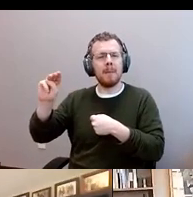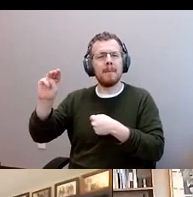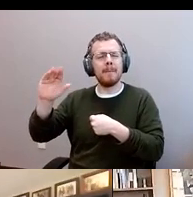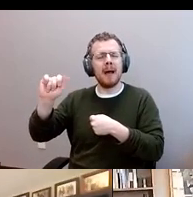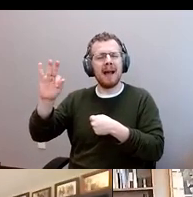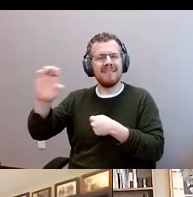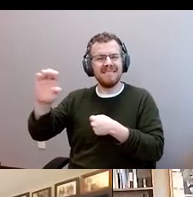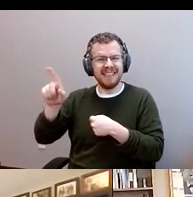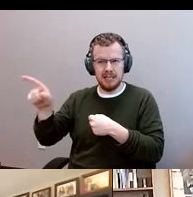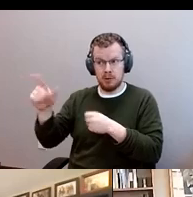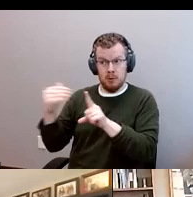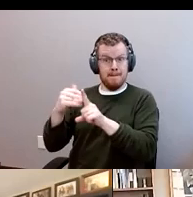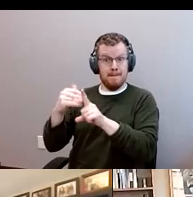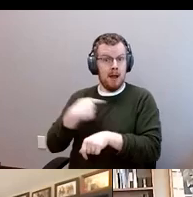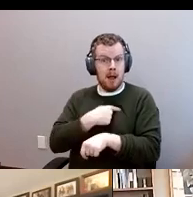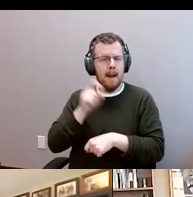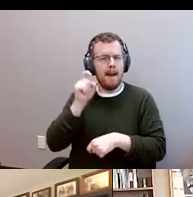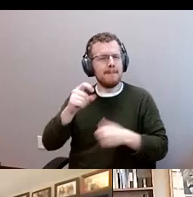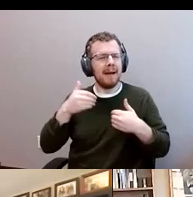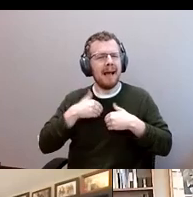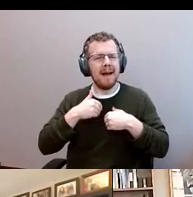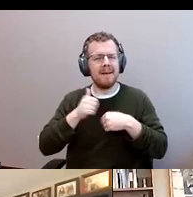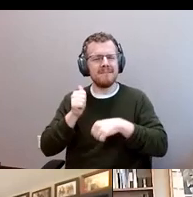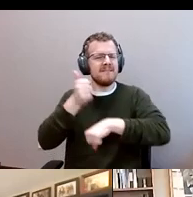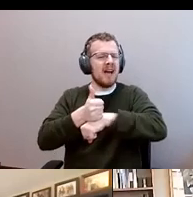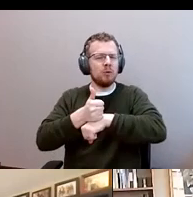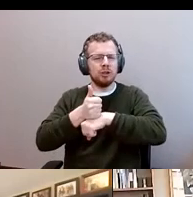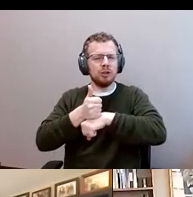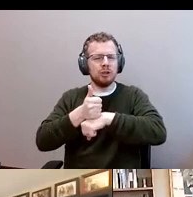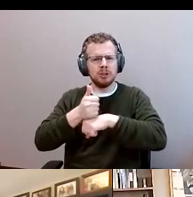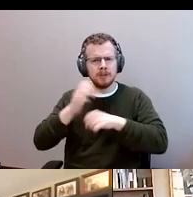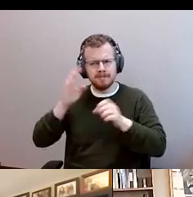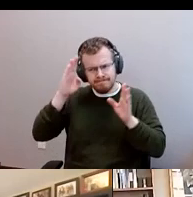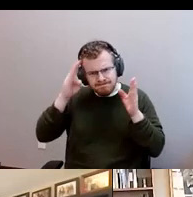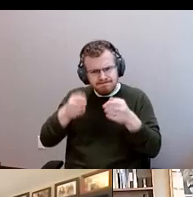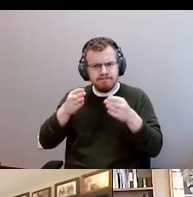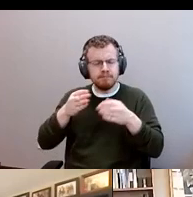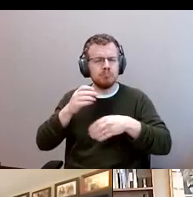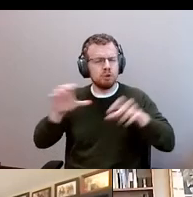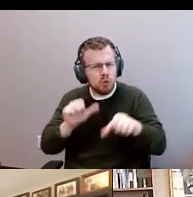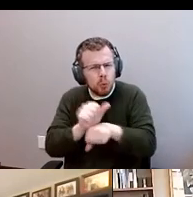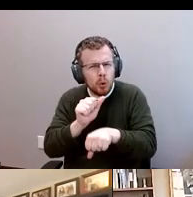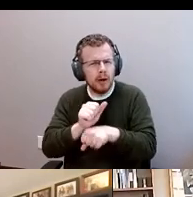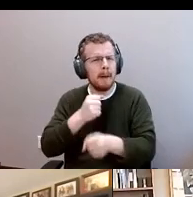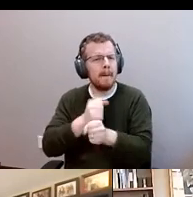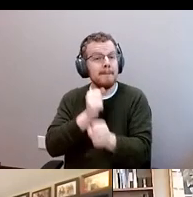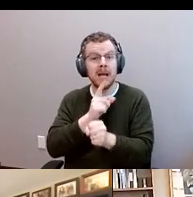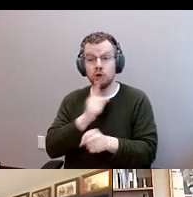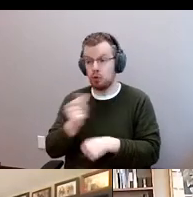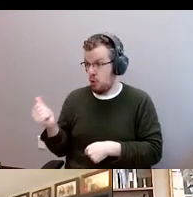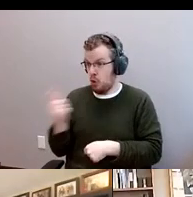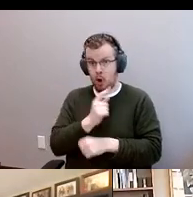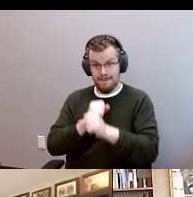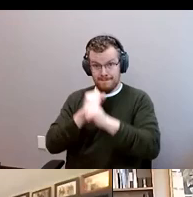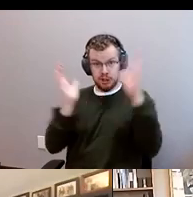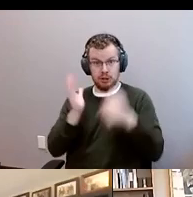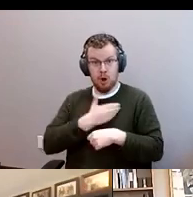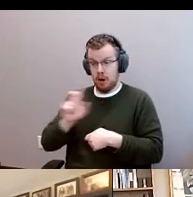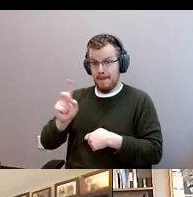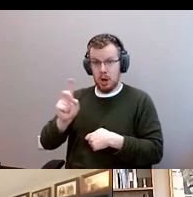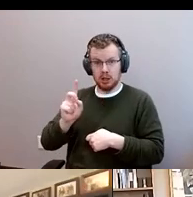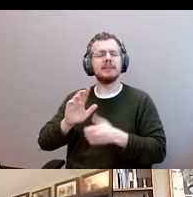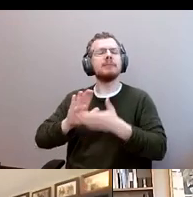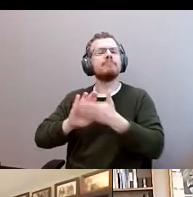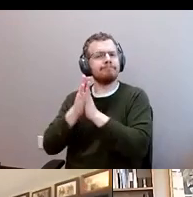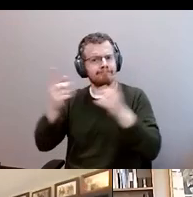we all must have a founder's orientation in doing the work to ensure that the all vision of our democracy comes to fruition.